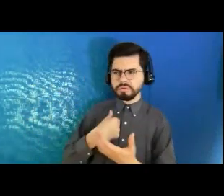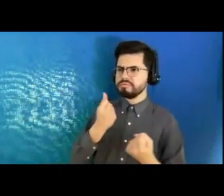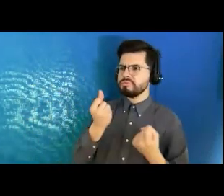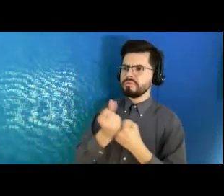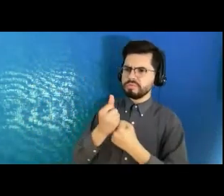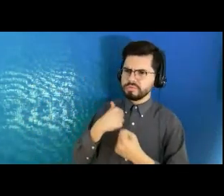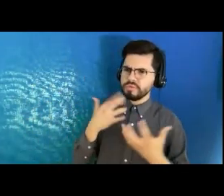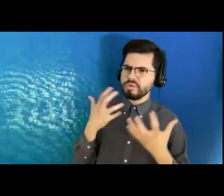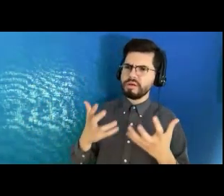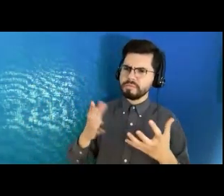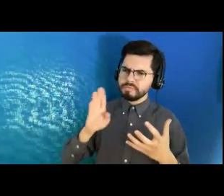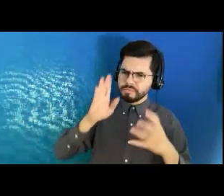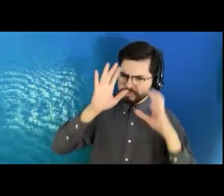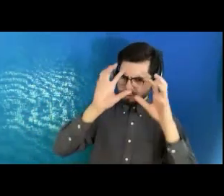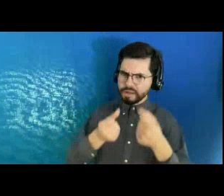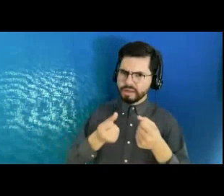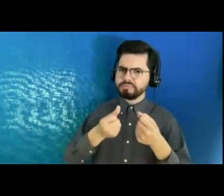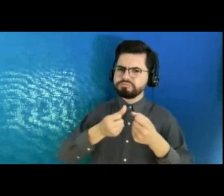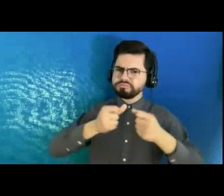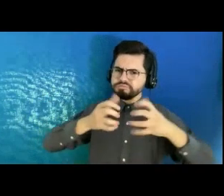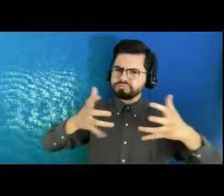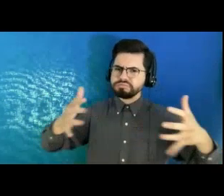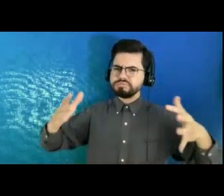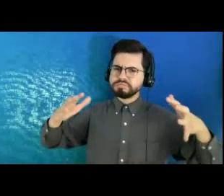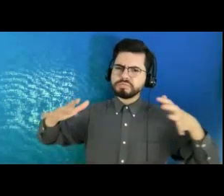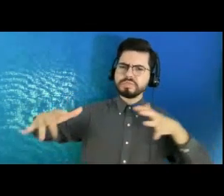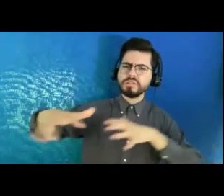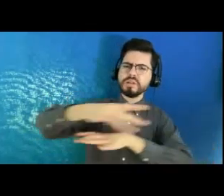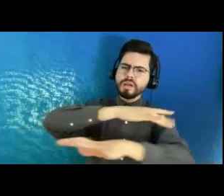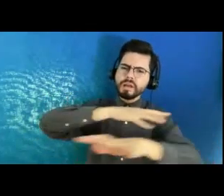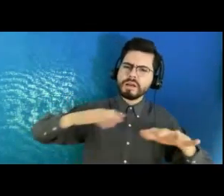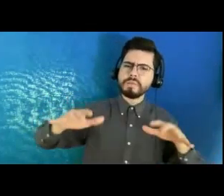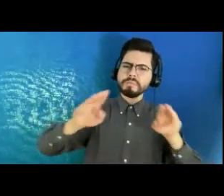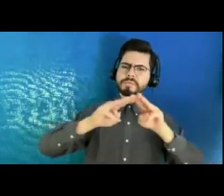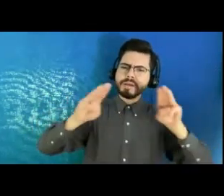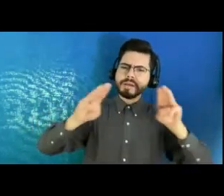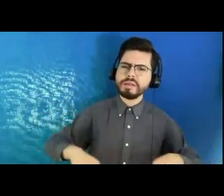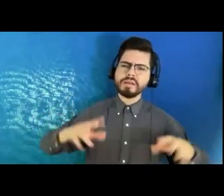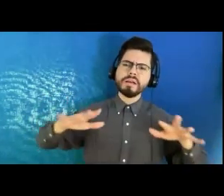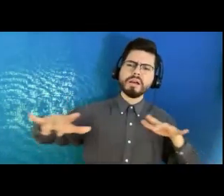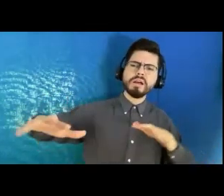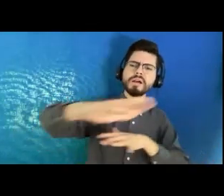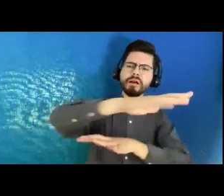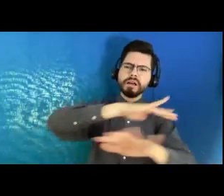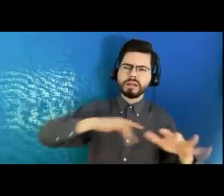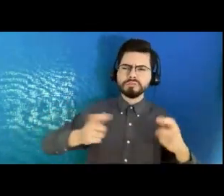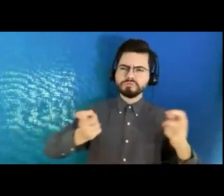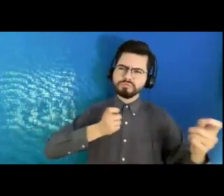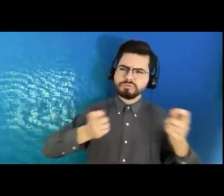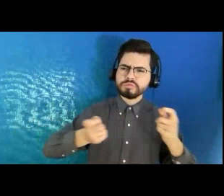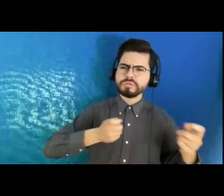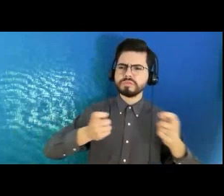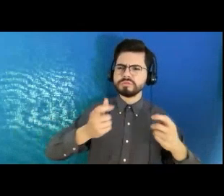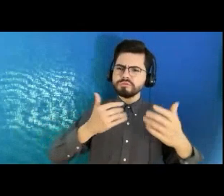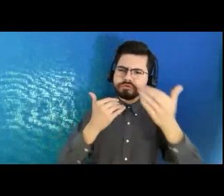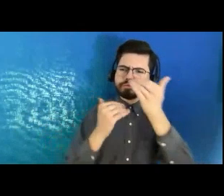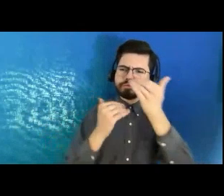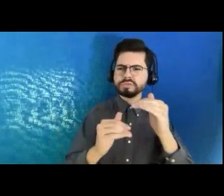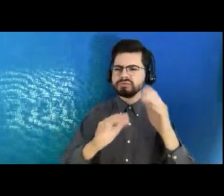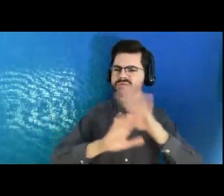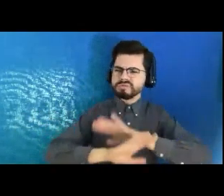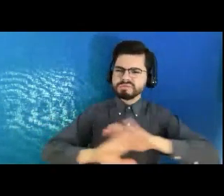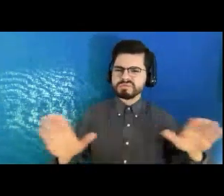lot of bison. They want to see bison free roaming. They want bison all over Montana. They don't want them regulated or restricted in any way. All the way